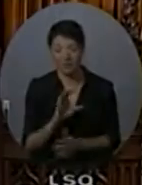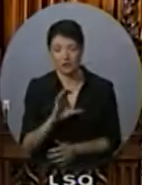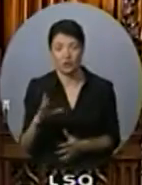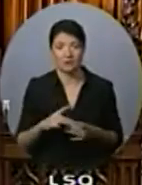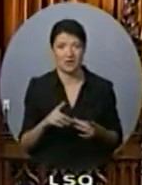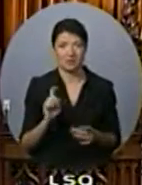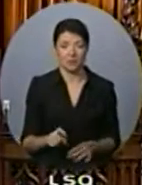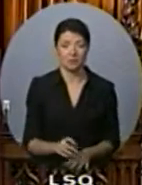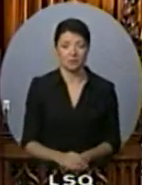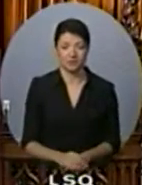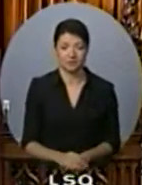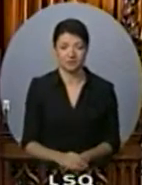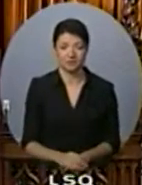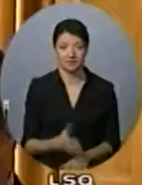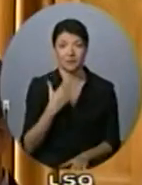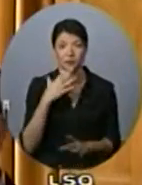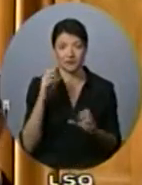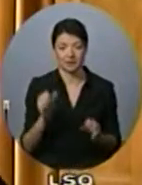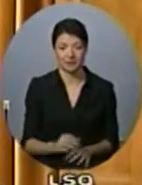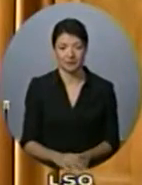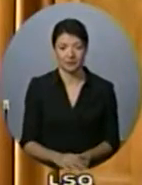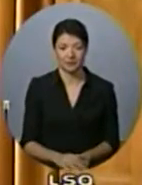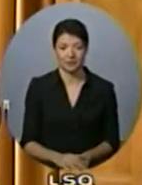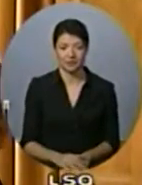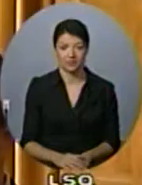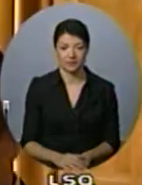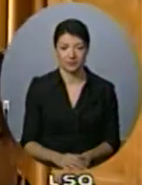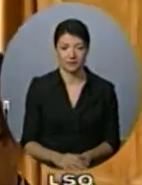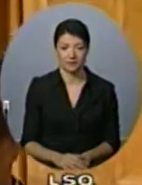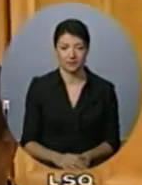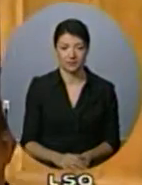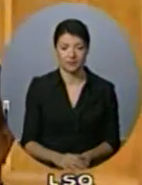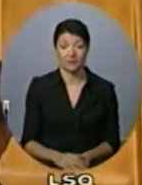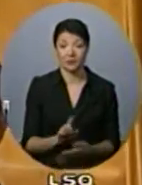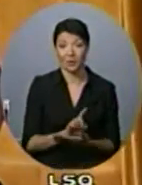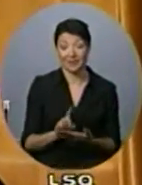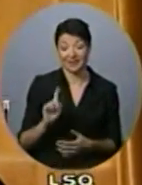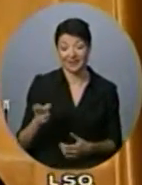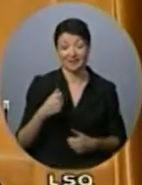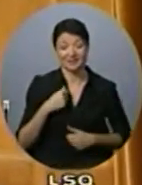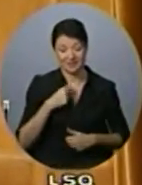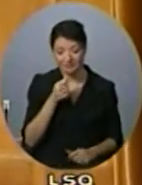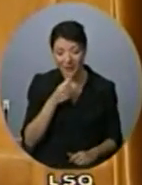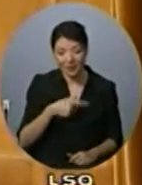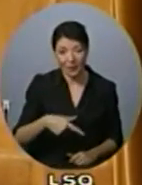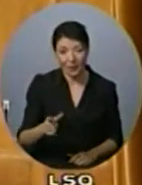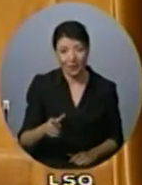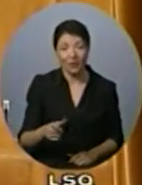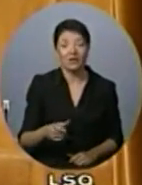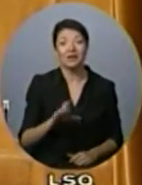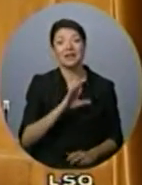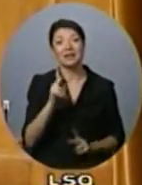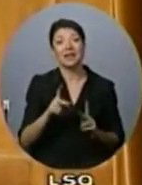Thank you, Mr. Speaker. As Veterans Week approaches, Canadians from across the country wear poppies as a symbol of remembrance. Poppies are